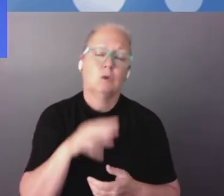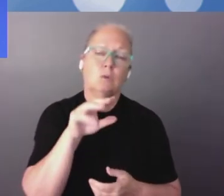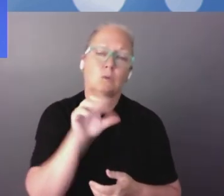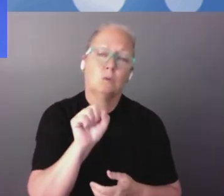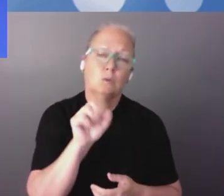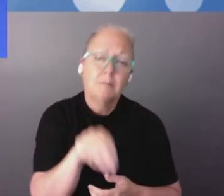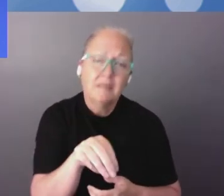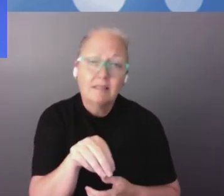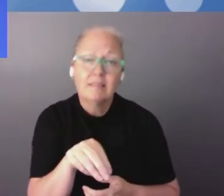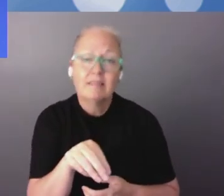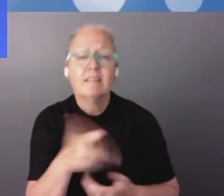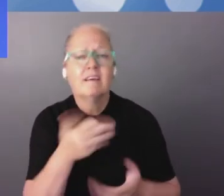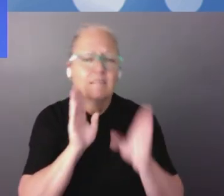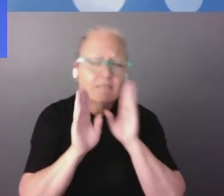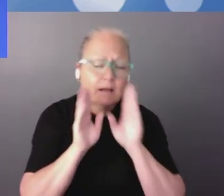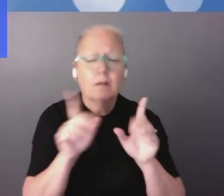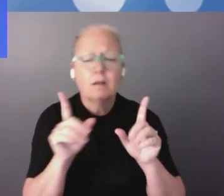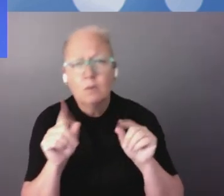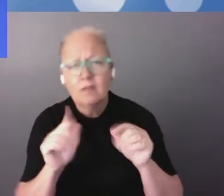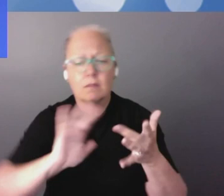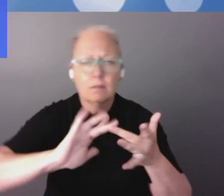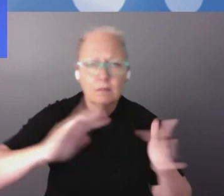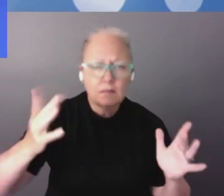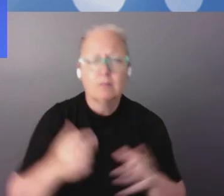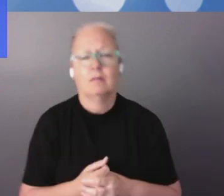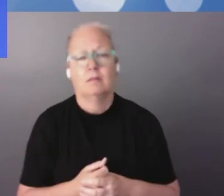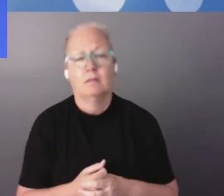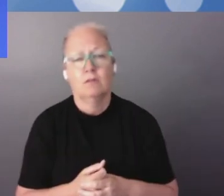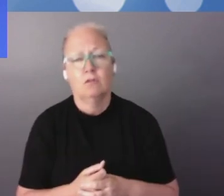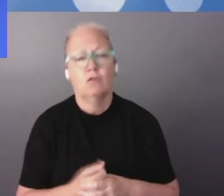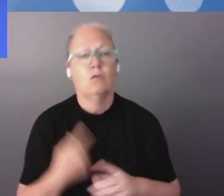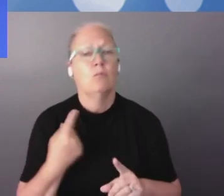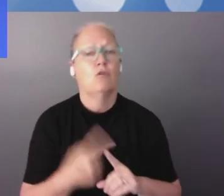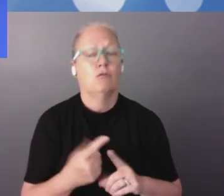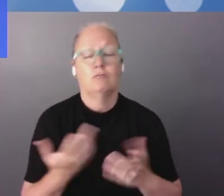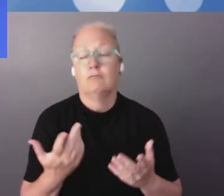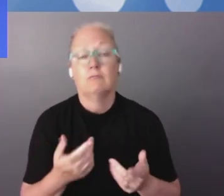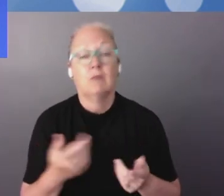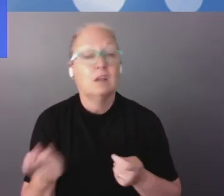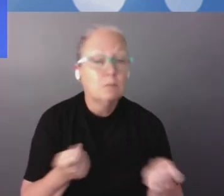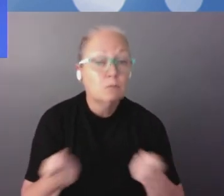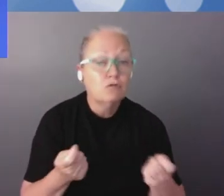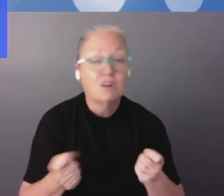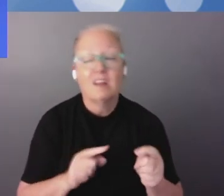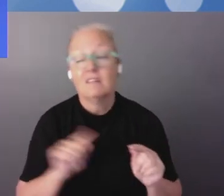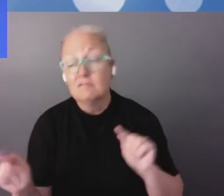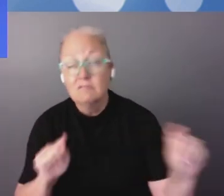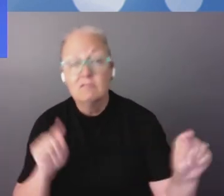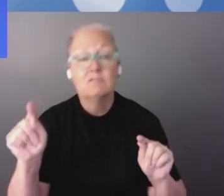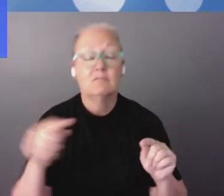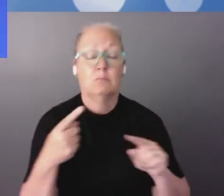and in public administration, as well as in interpersonal relations.